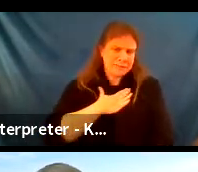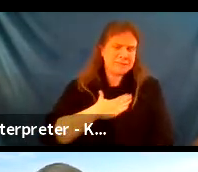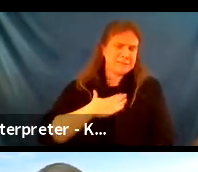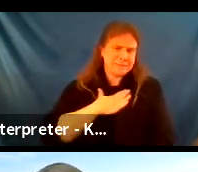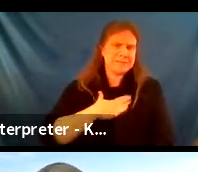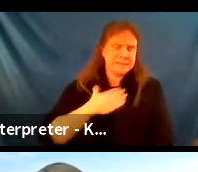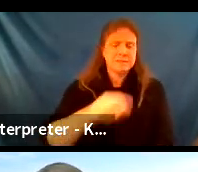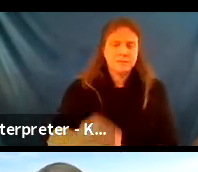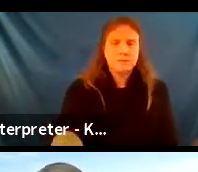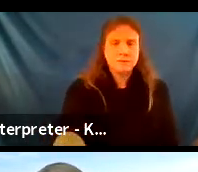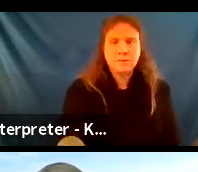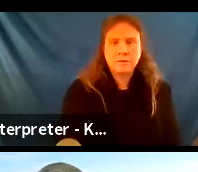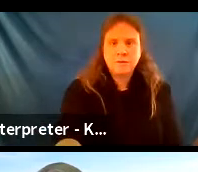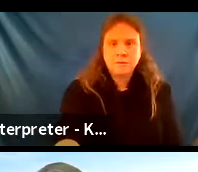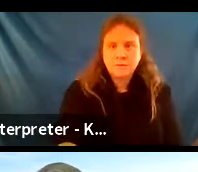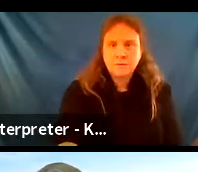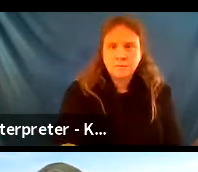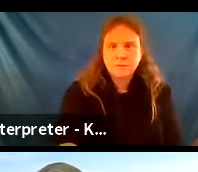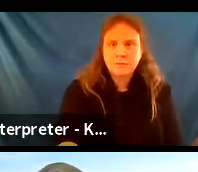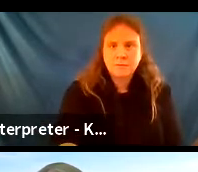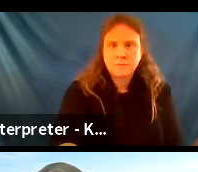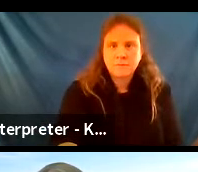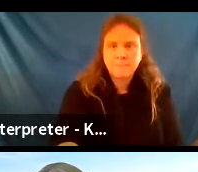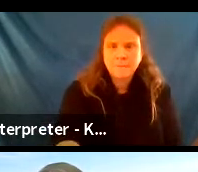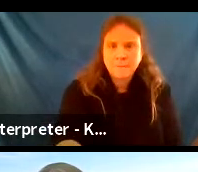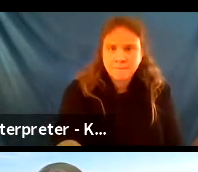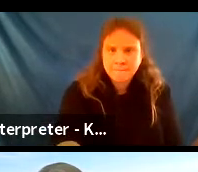have about this issue, which all of us have many.